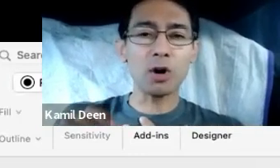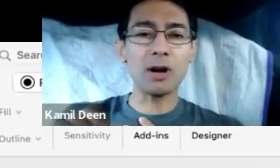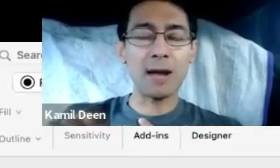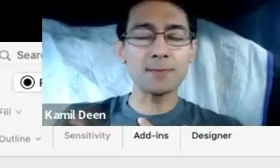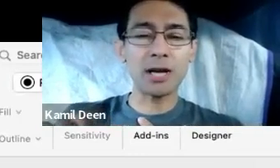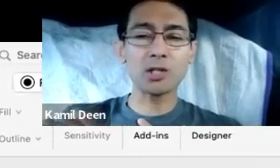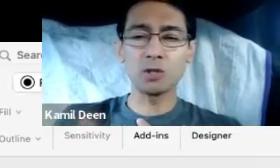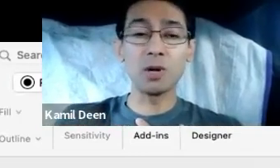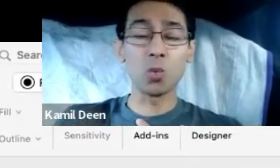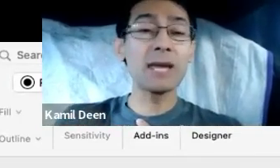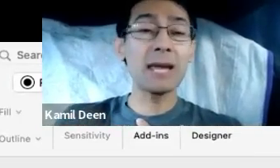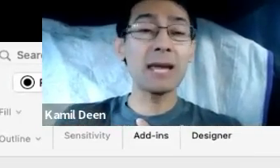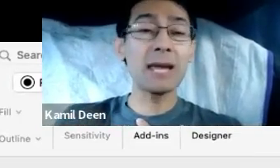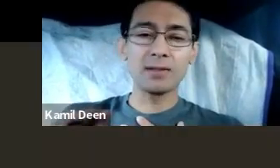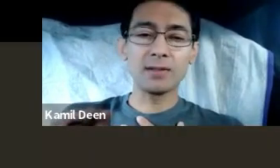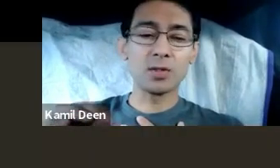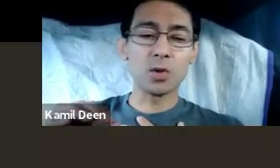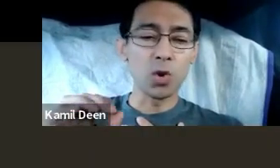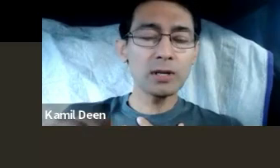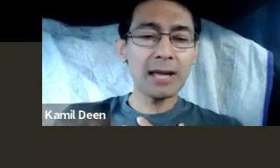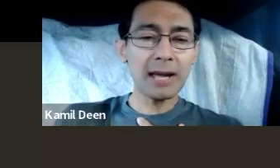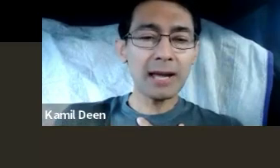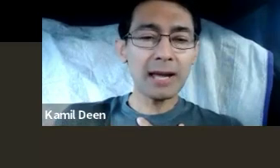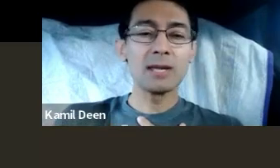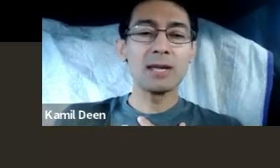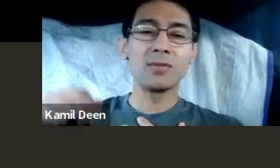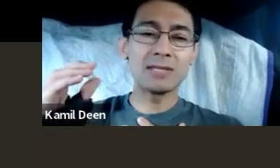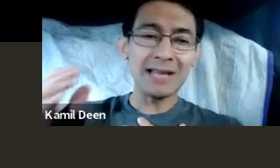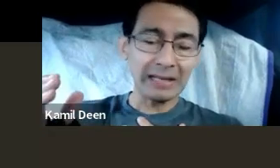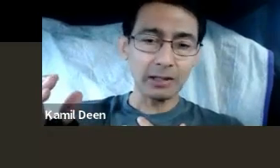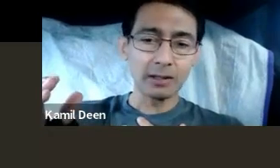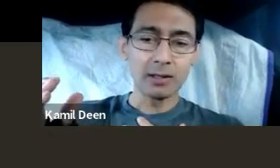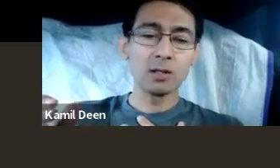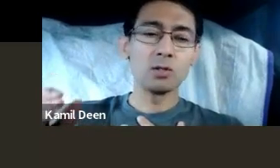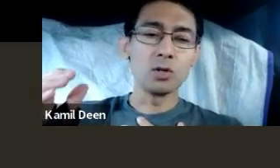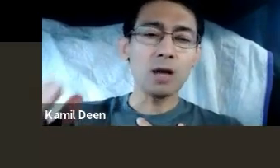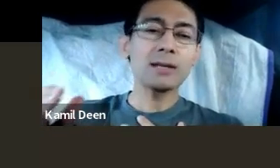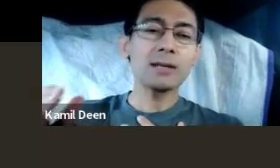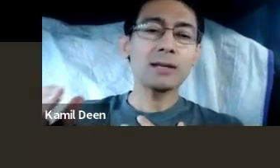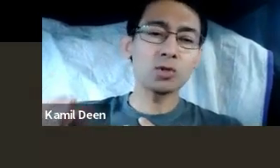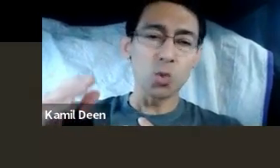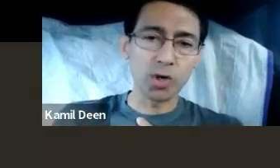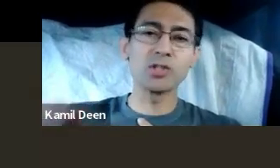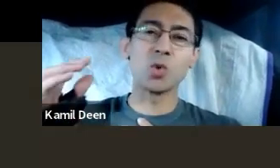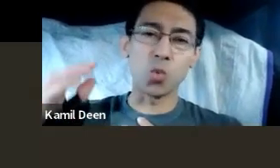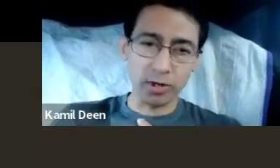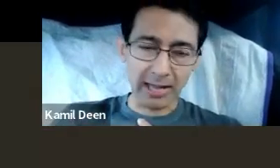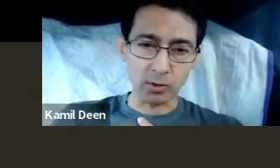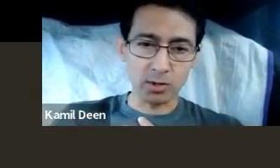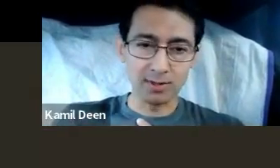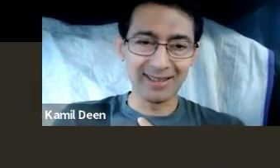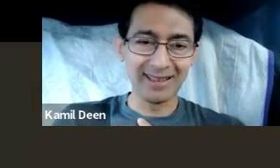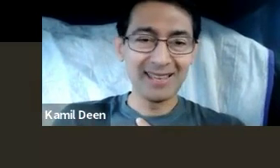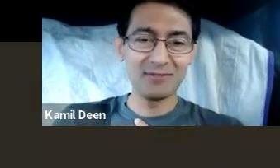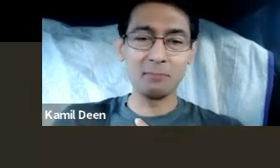point on your abstract should be a word count, and the word count and the title do not count towards the word